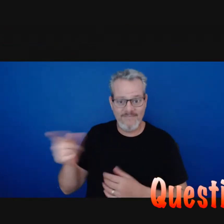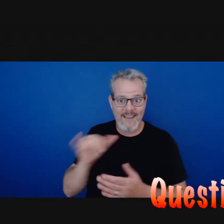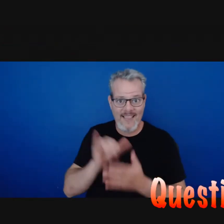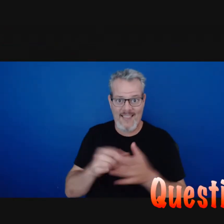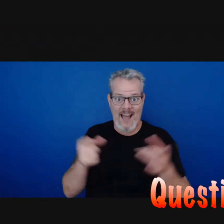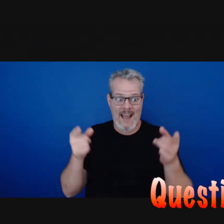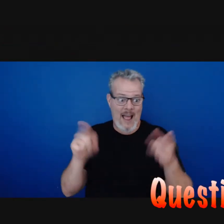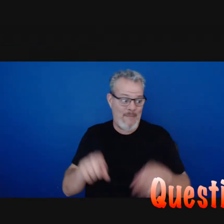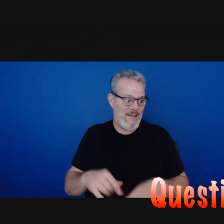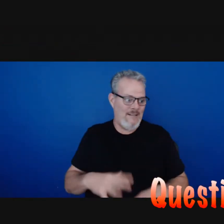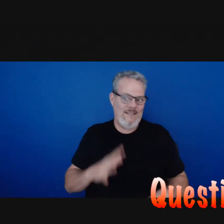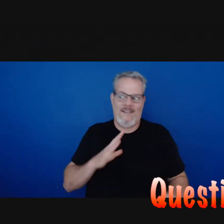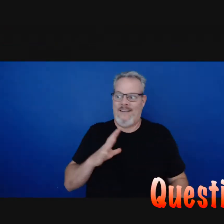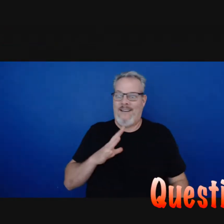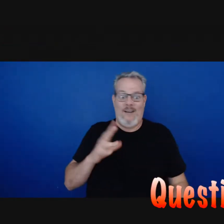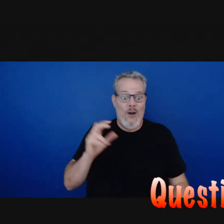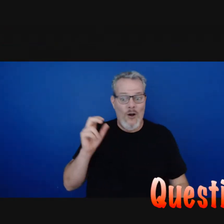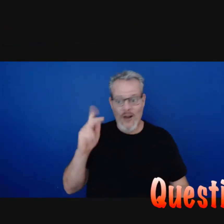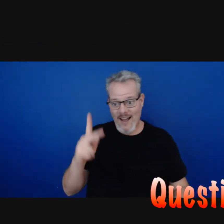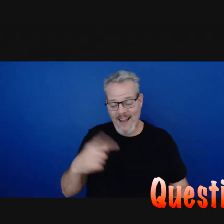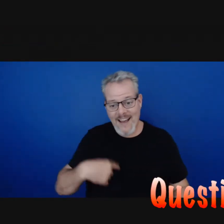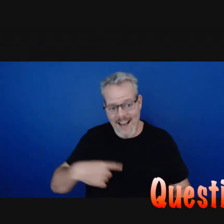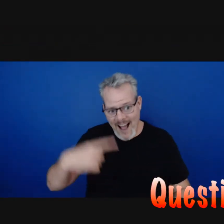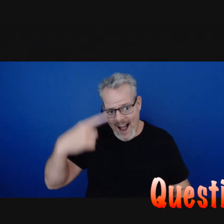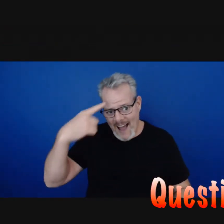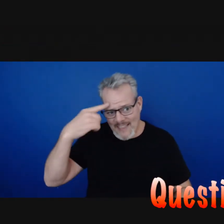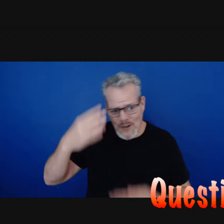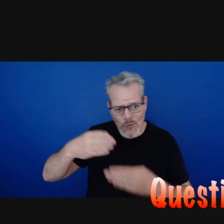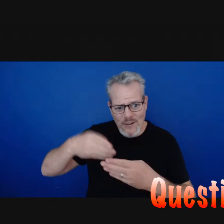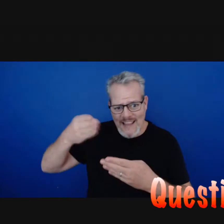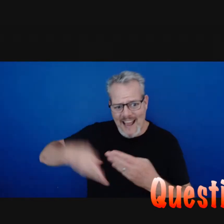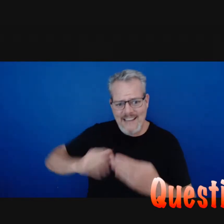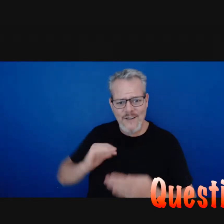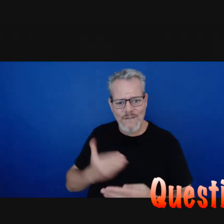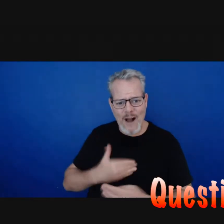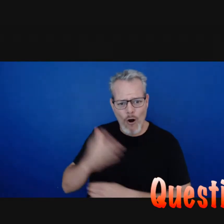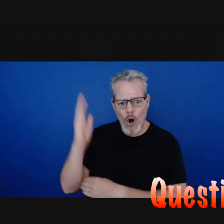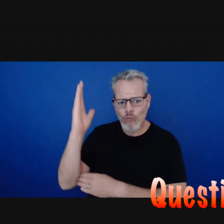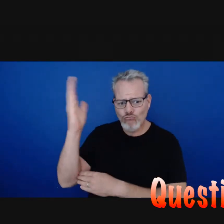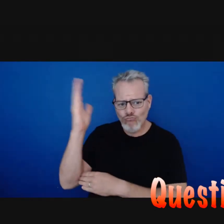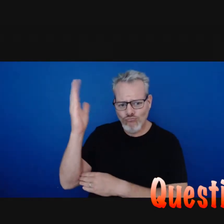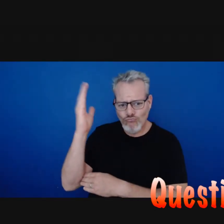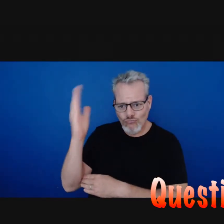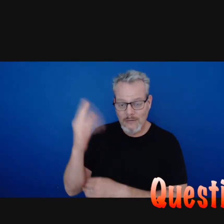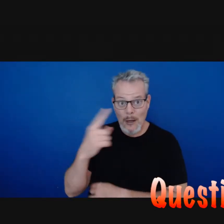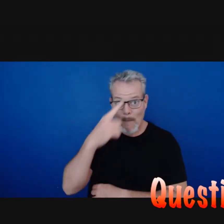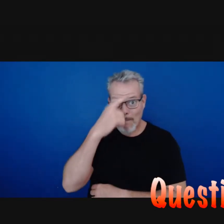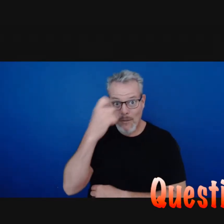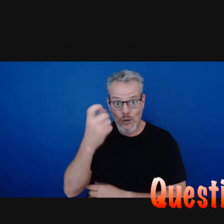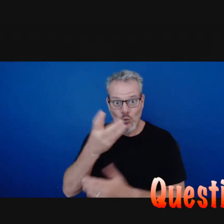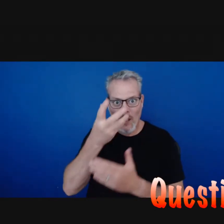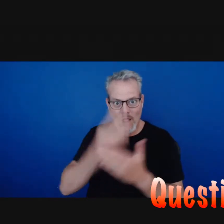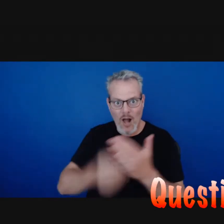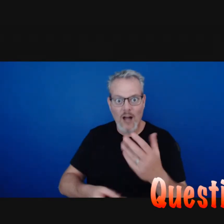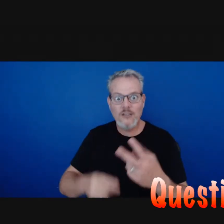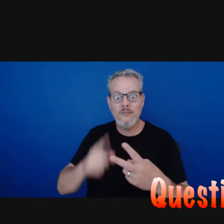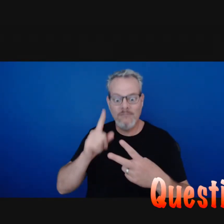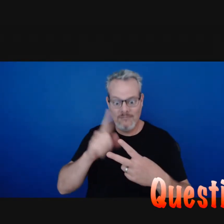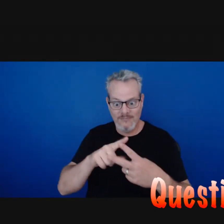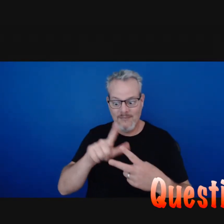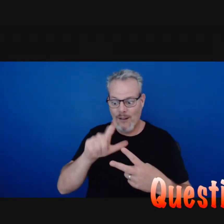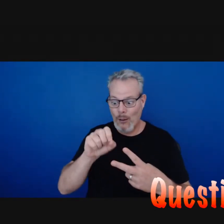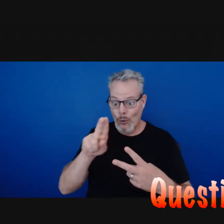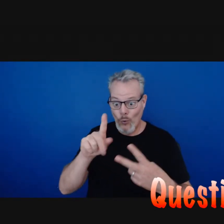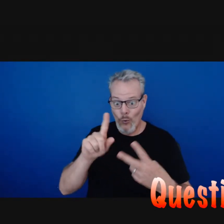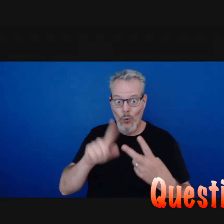right. I think we were at the end of the stream anyways. I think since we lost both Phil and Lou on the back end,